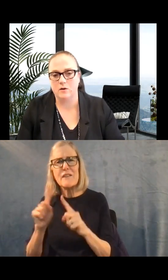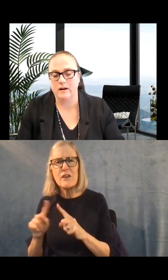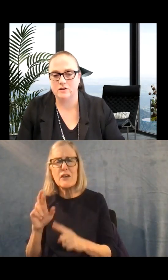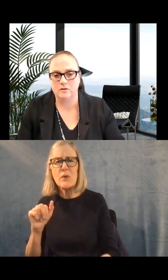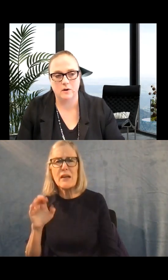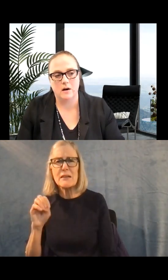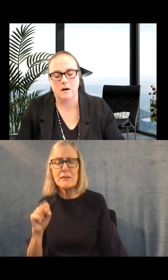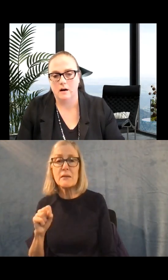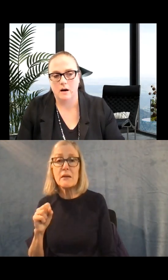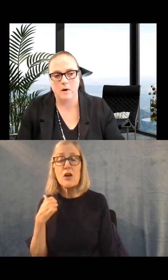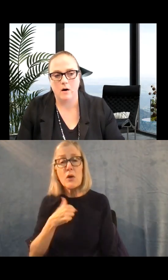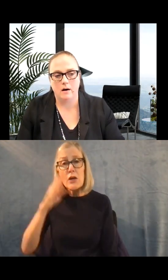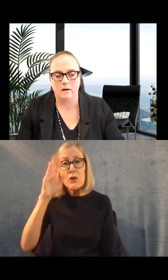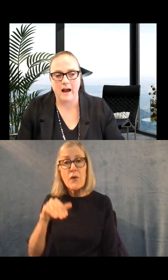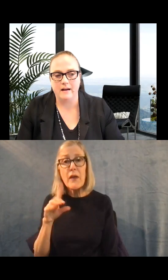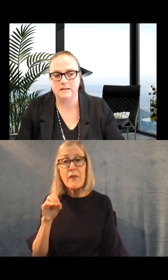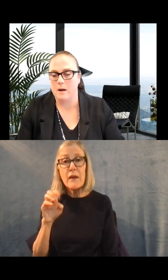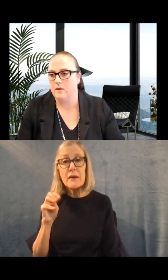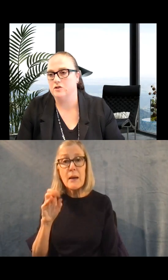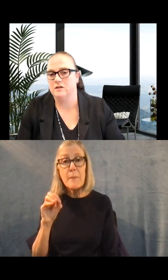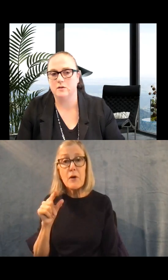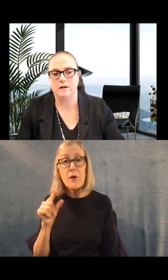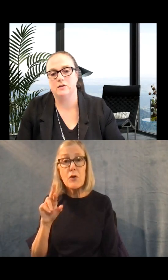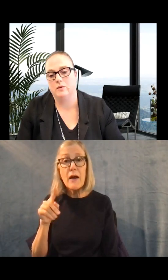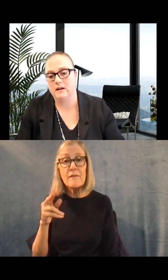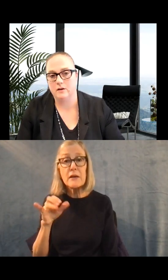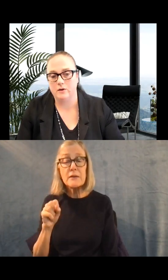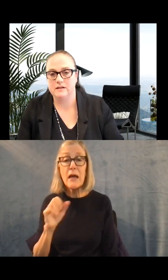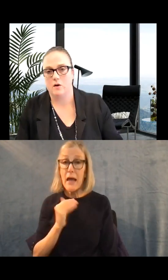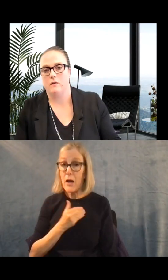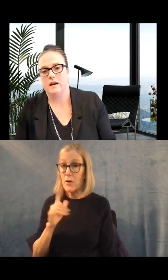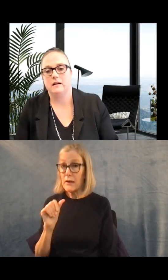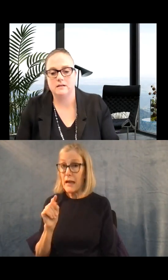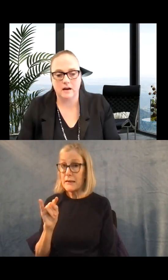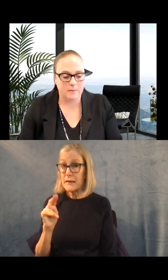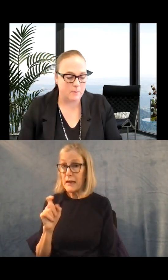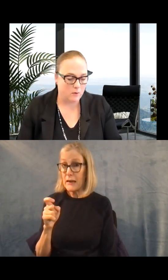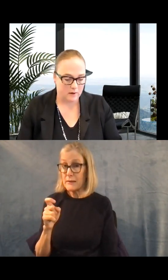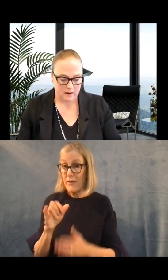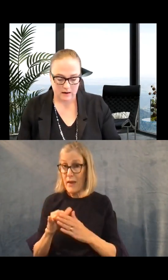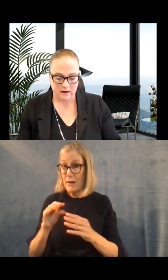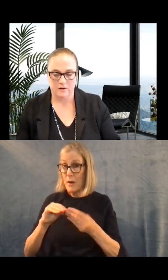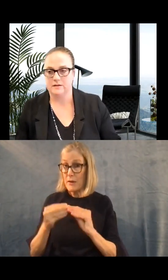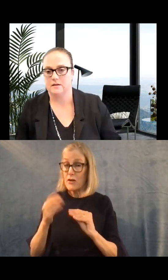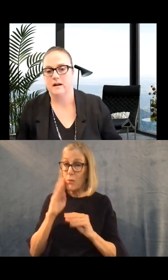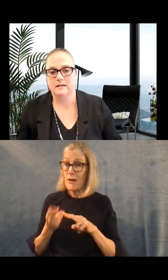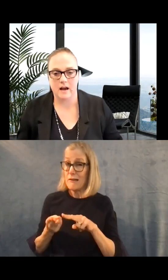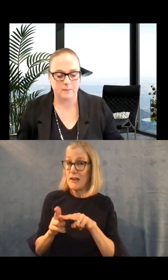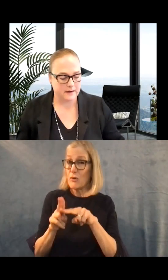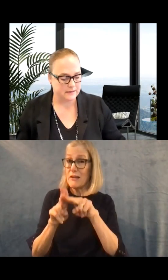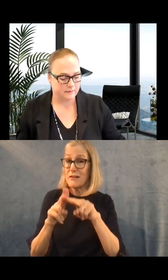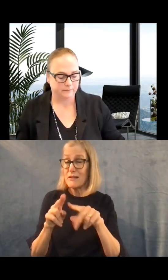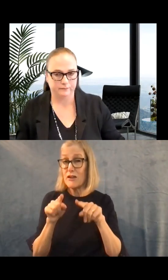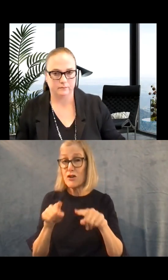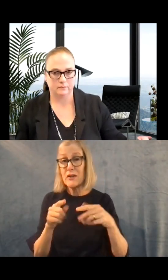demographics that is going to our Latinx population is going to really increase over the next couple years. Next